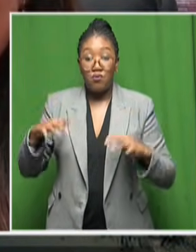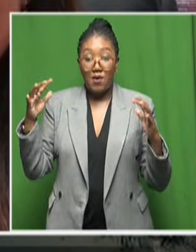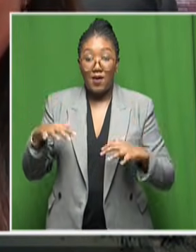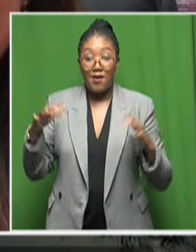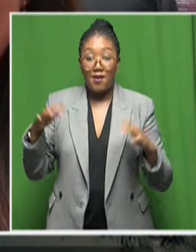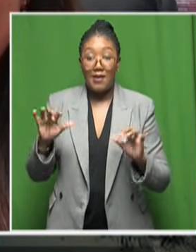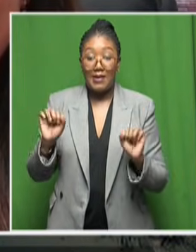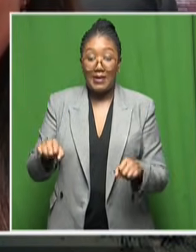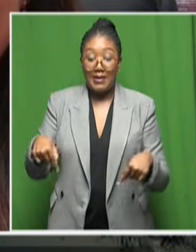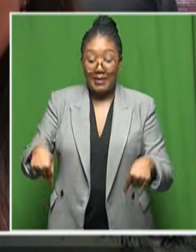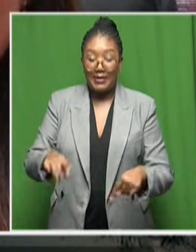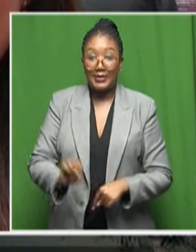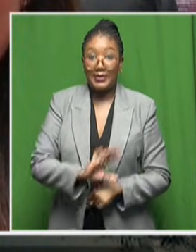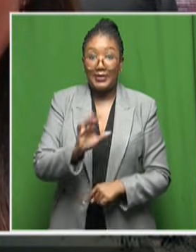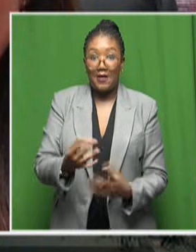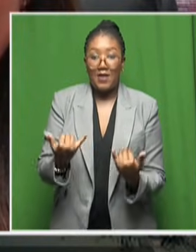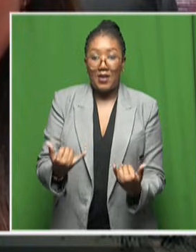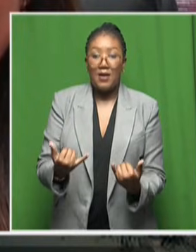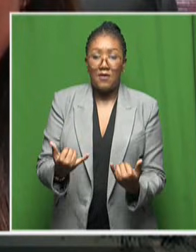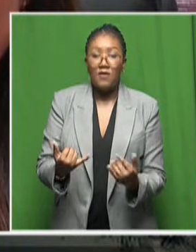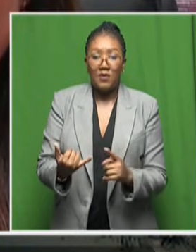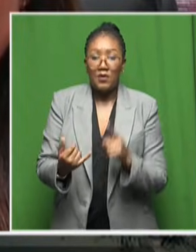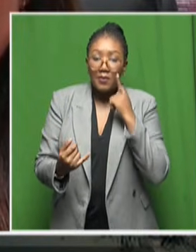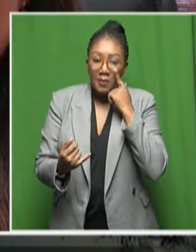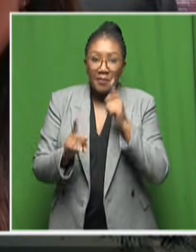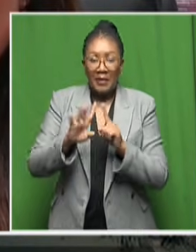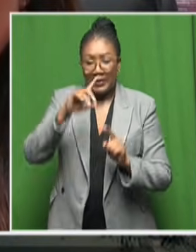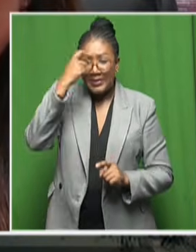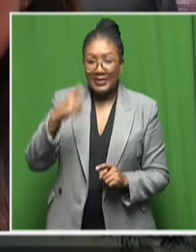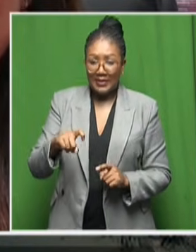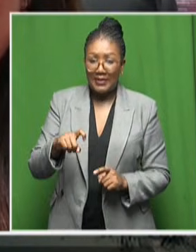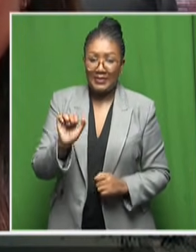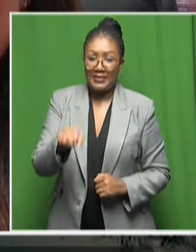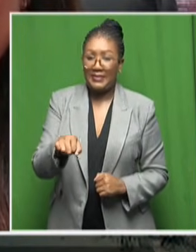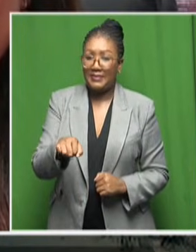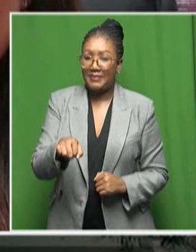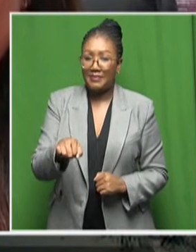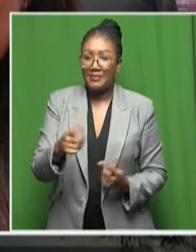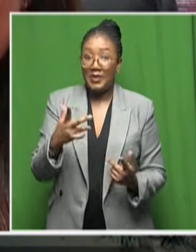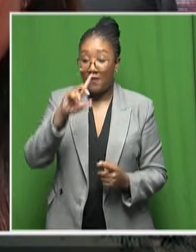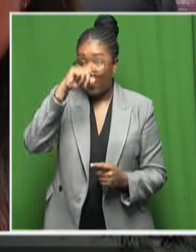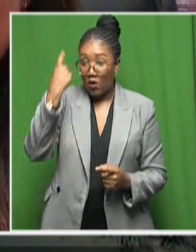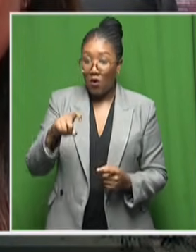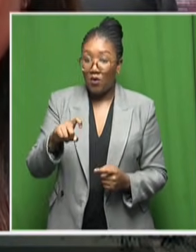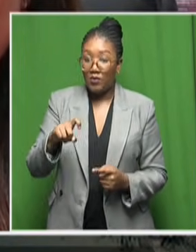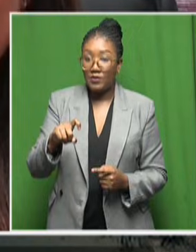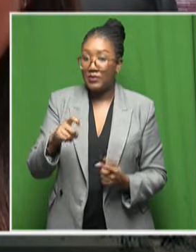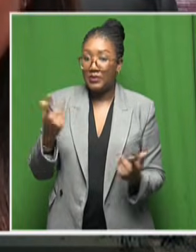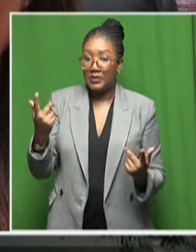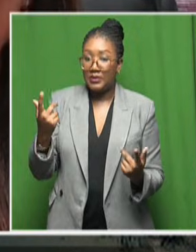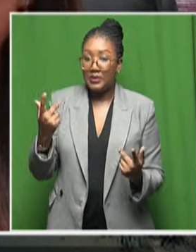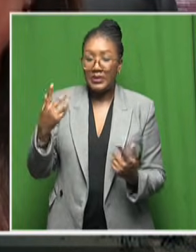in South Africa, it's a very sunny country, but this can be a hard task, avoiding the